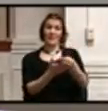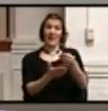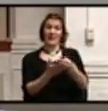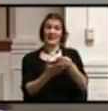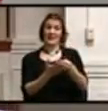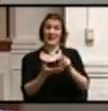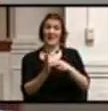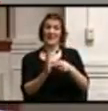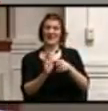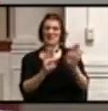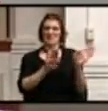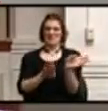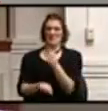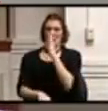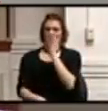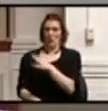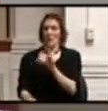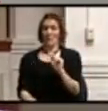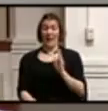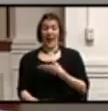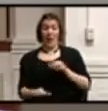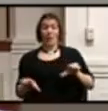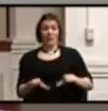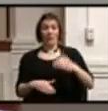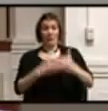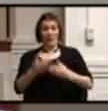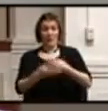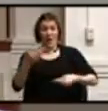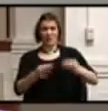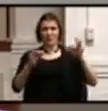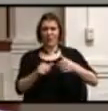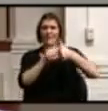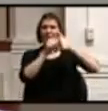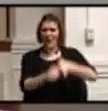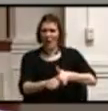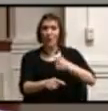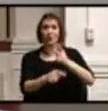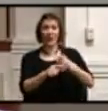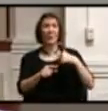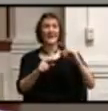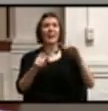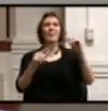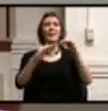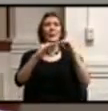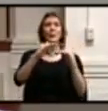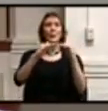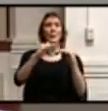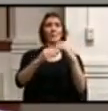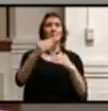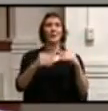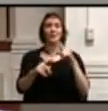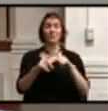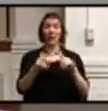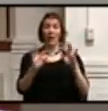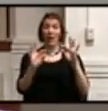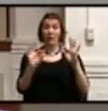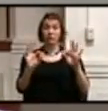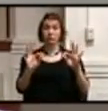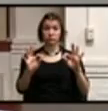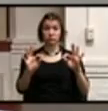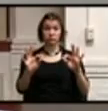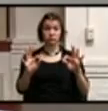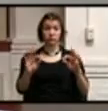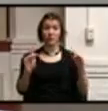year was exactly as budgeted. We were a little bit under budget, right. But, you know, very, very